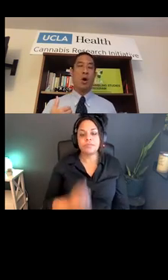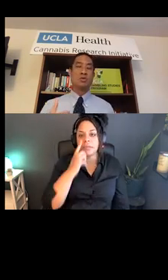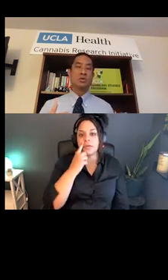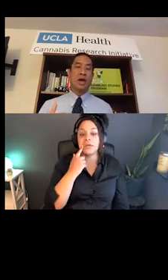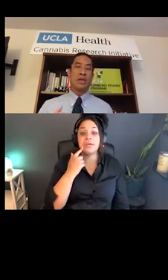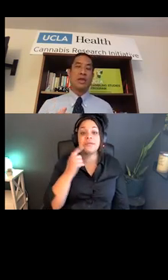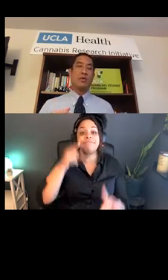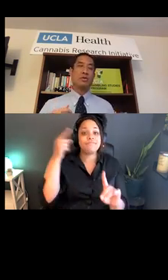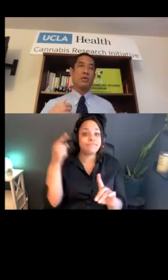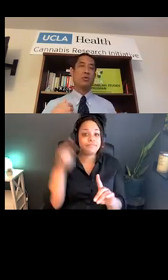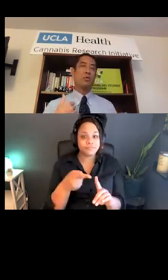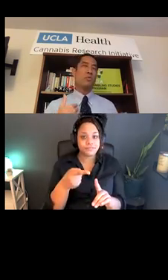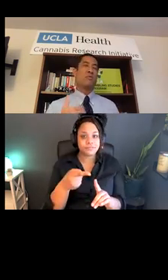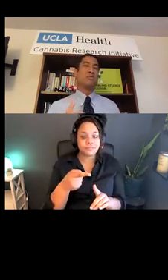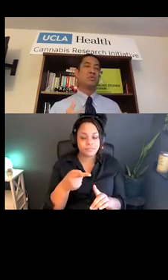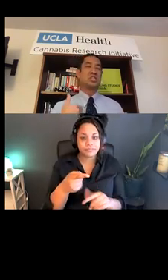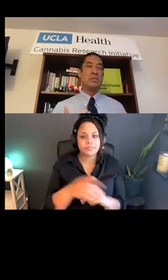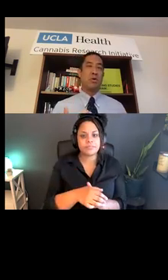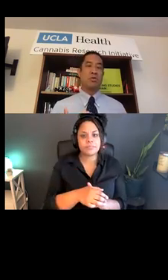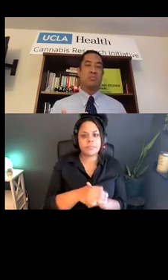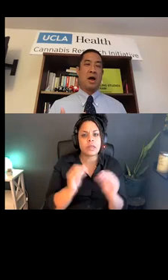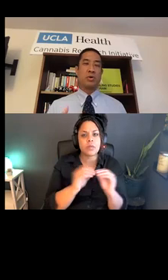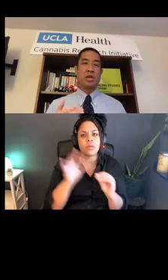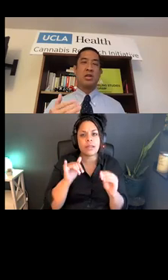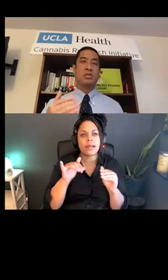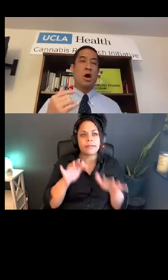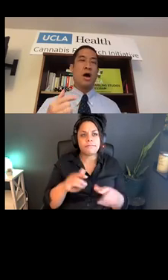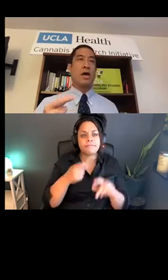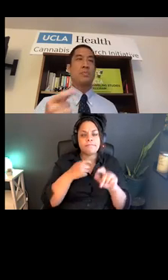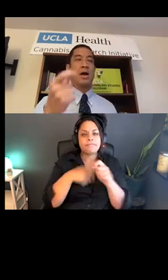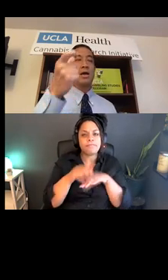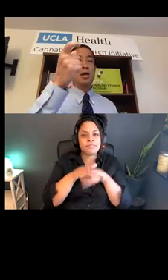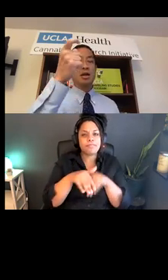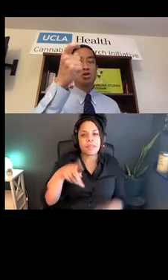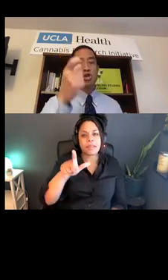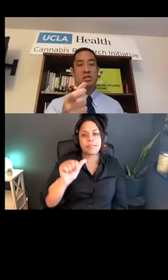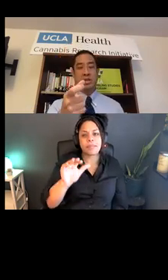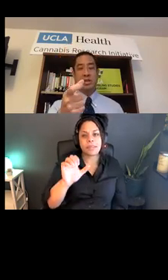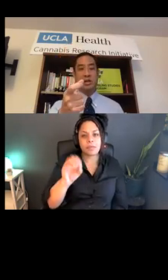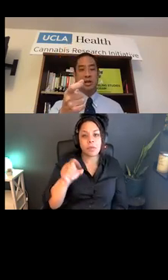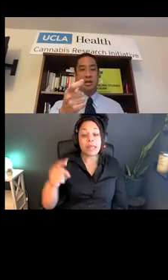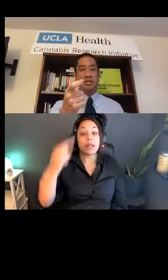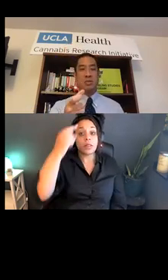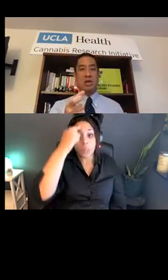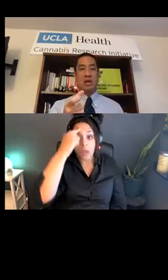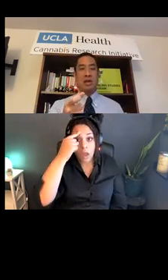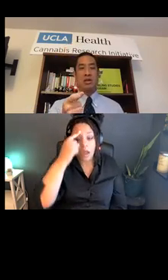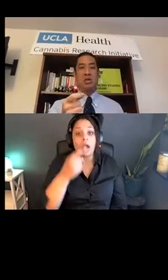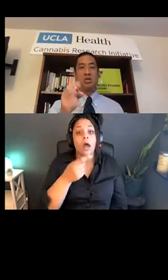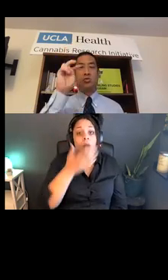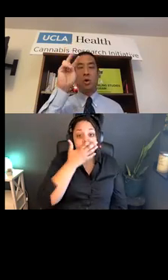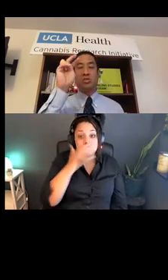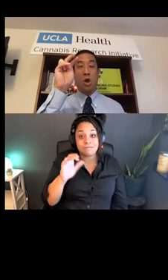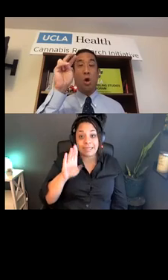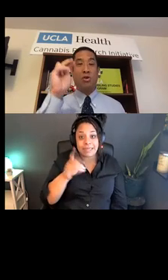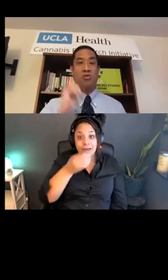it was that it was a little bit more of a placebo response, where he thought that by ingesting CBD, that he'd be